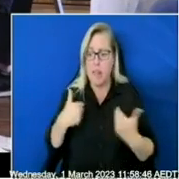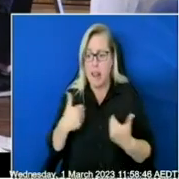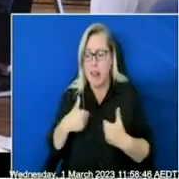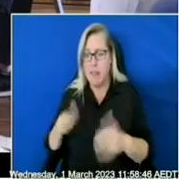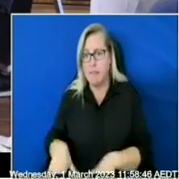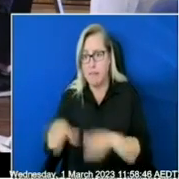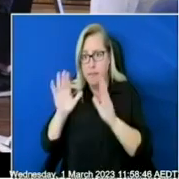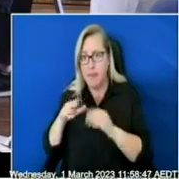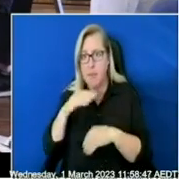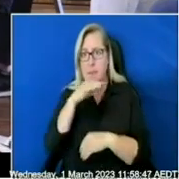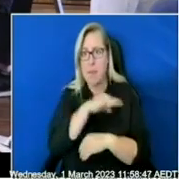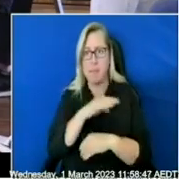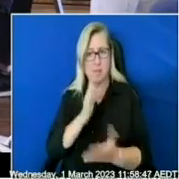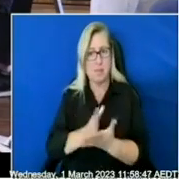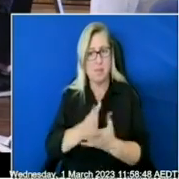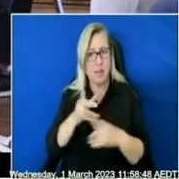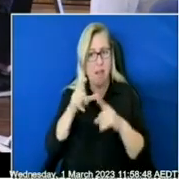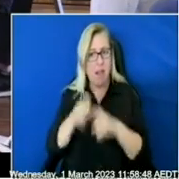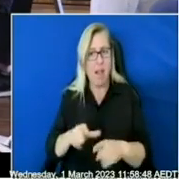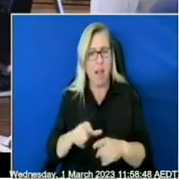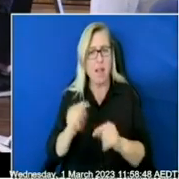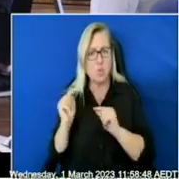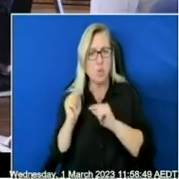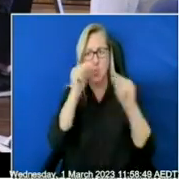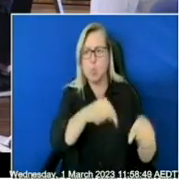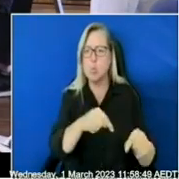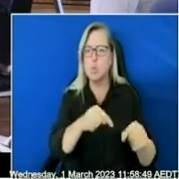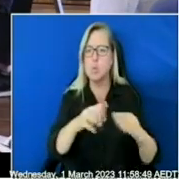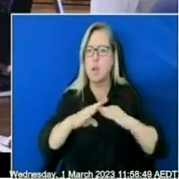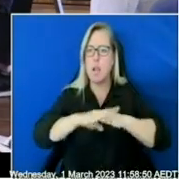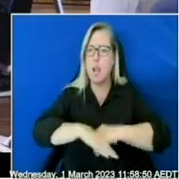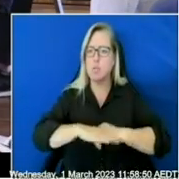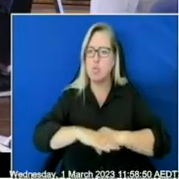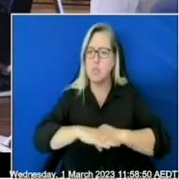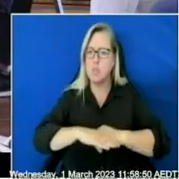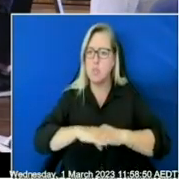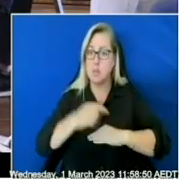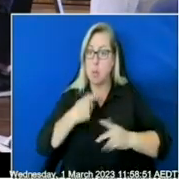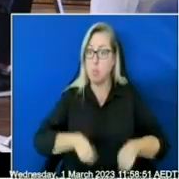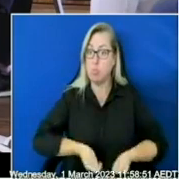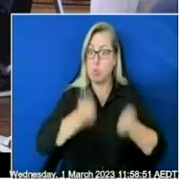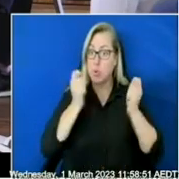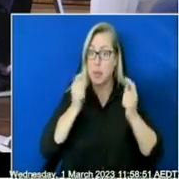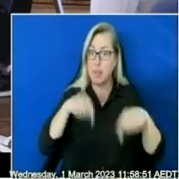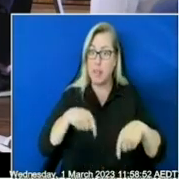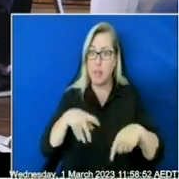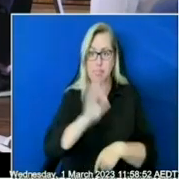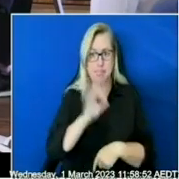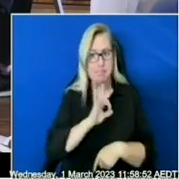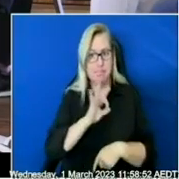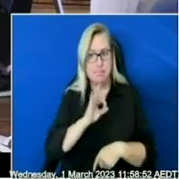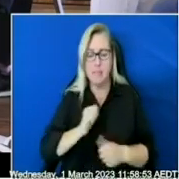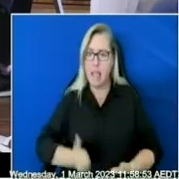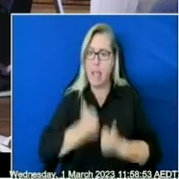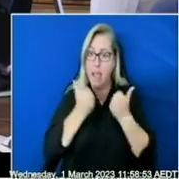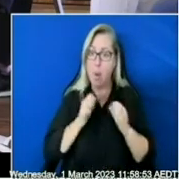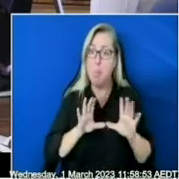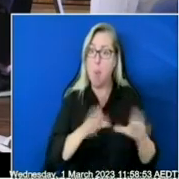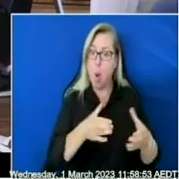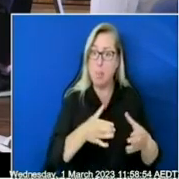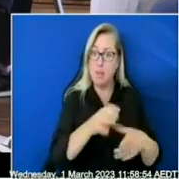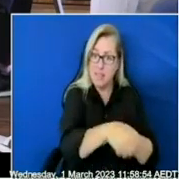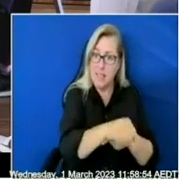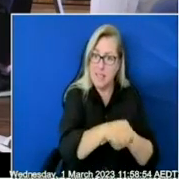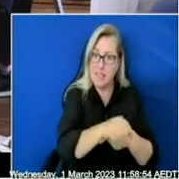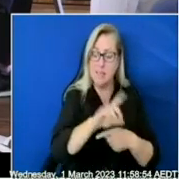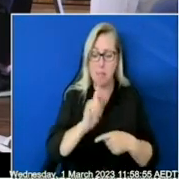on country because, you know, we weren't brought up here. Even though, well, this is our mob, you can, there's a certain feeling